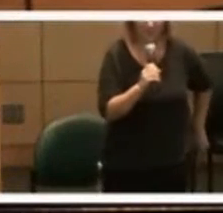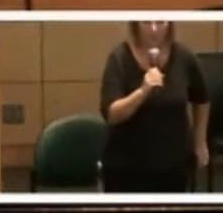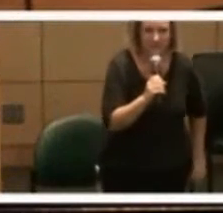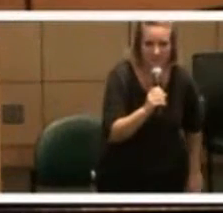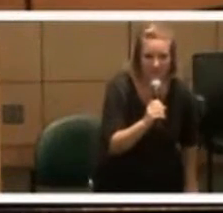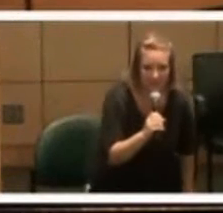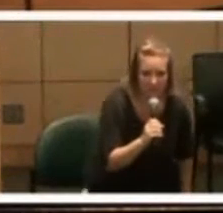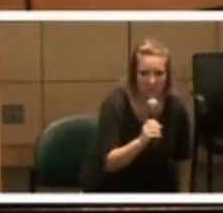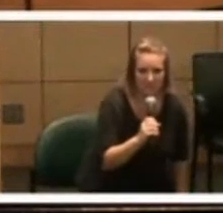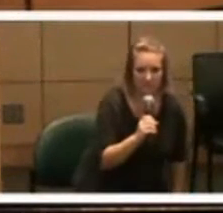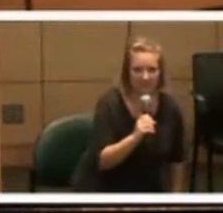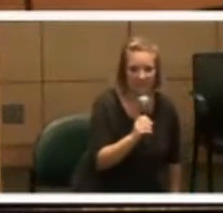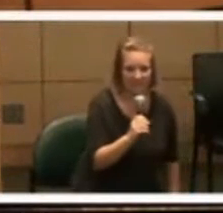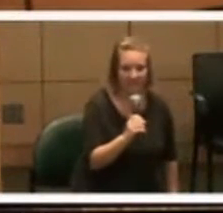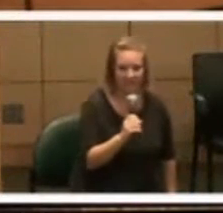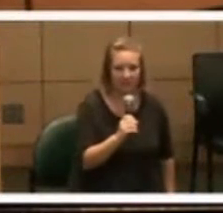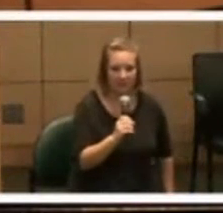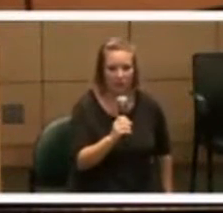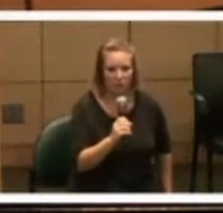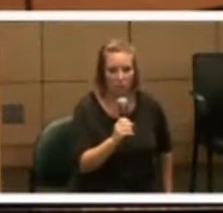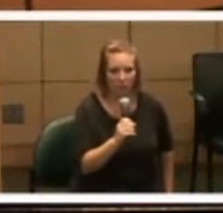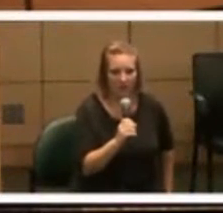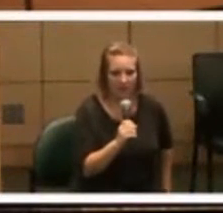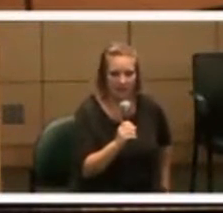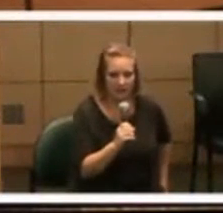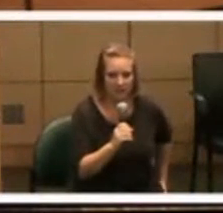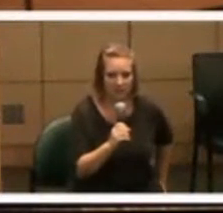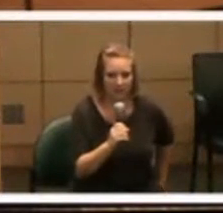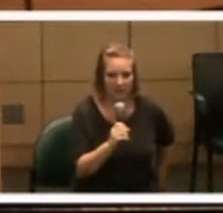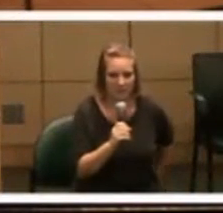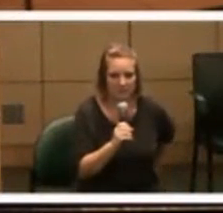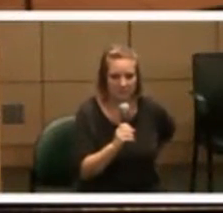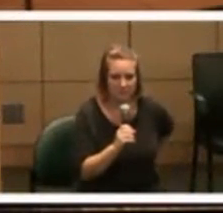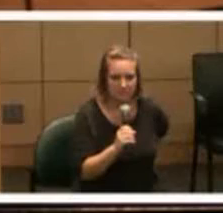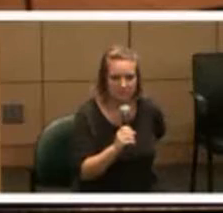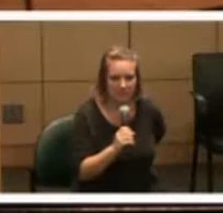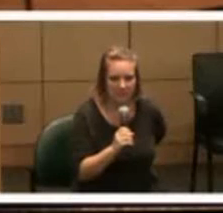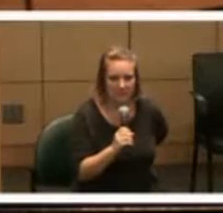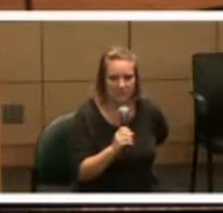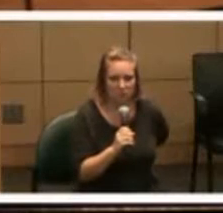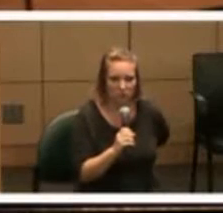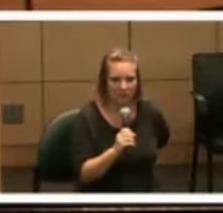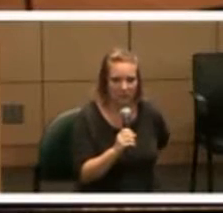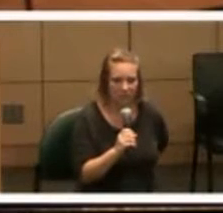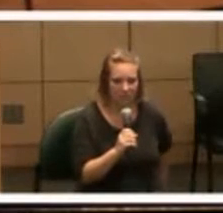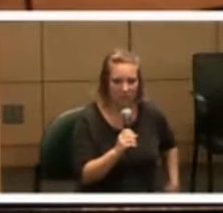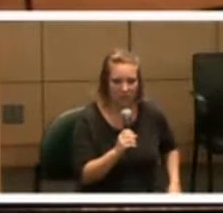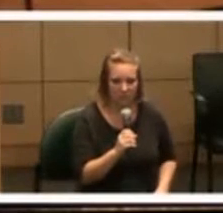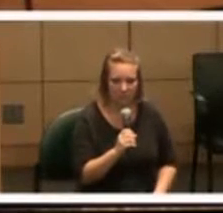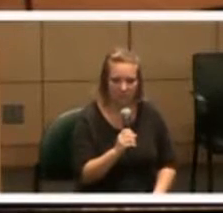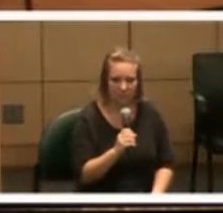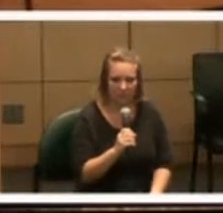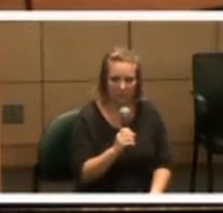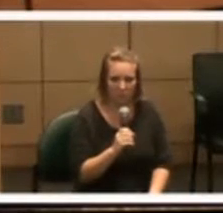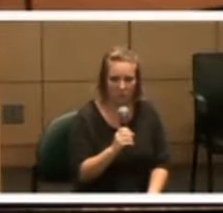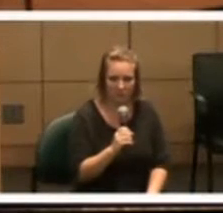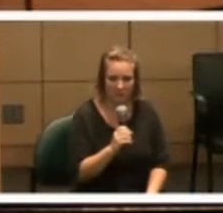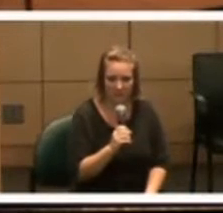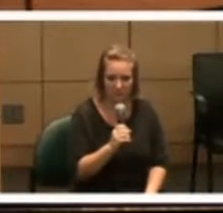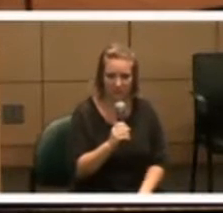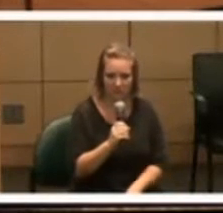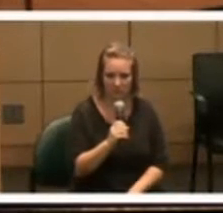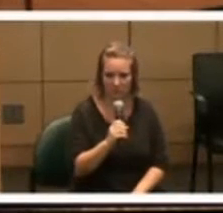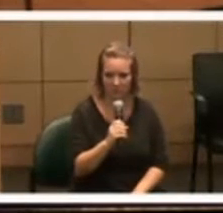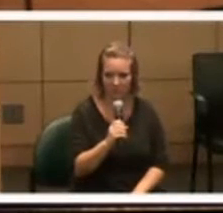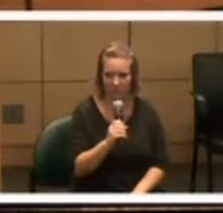I'm wondering about the risk factors for delay. Why is maternal education more of a